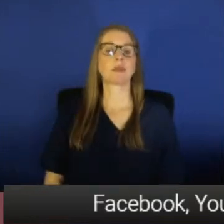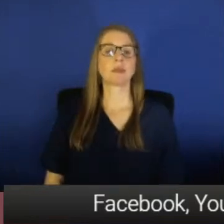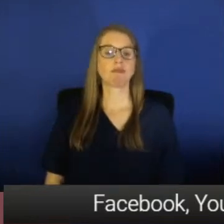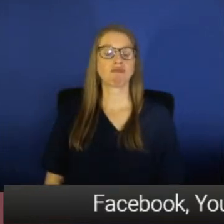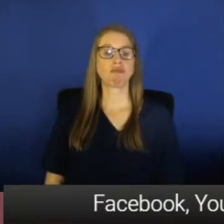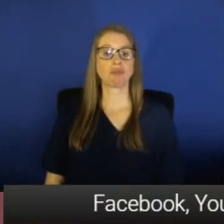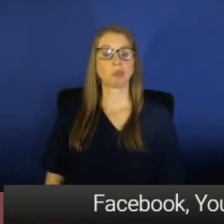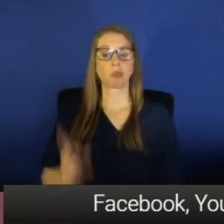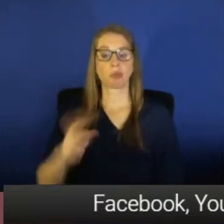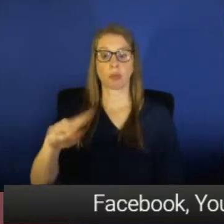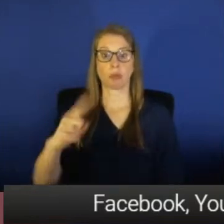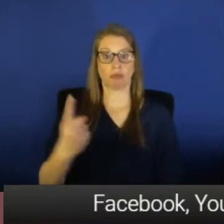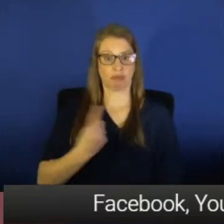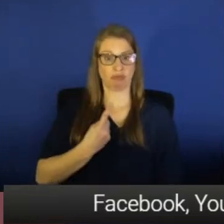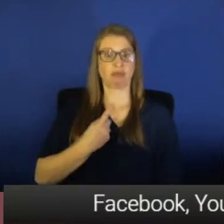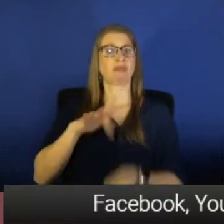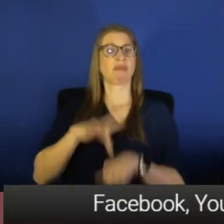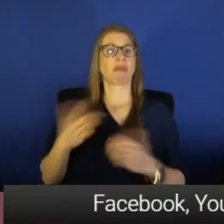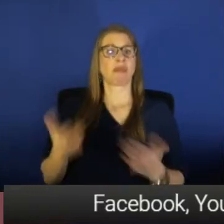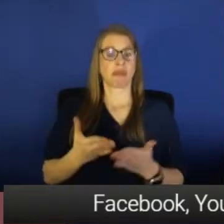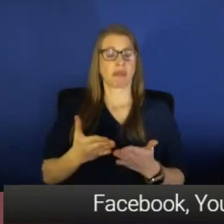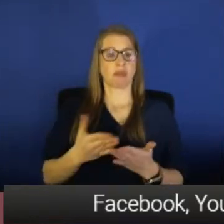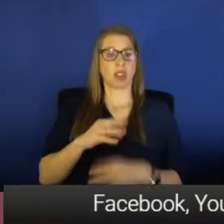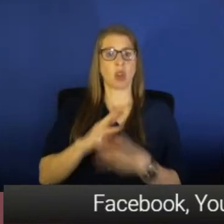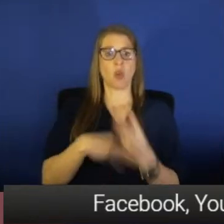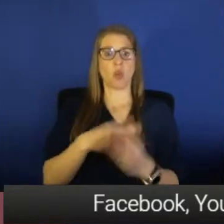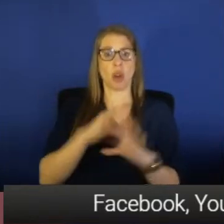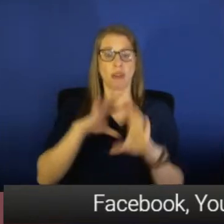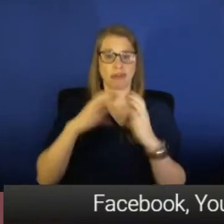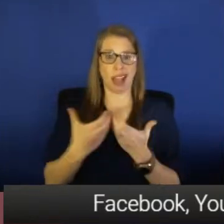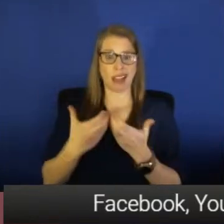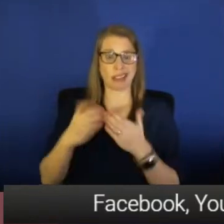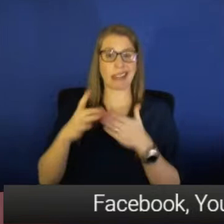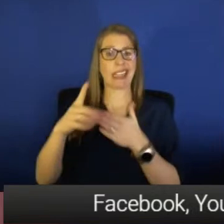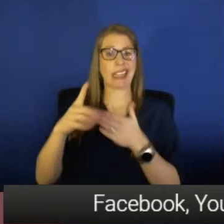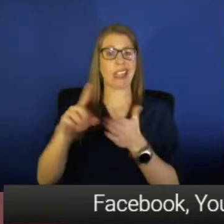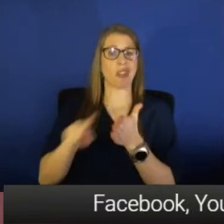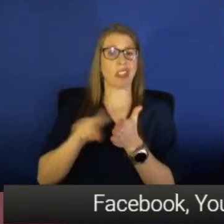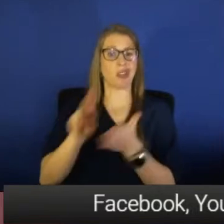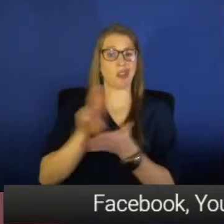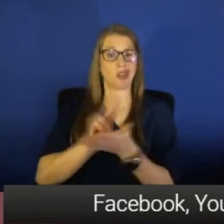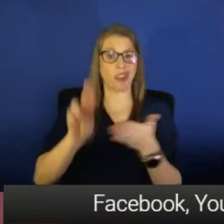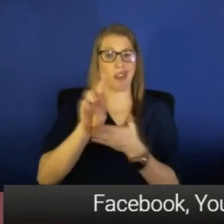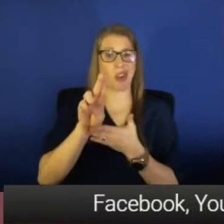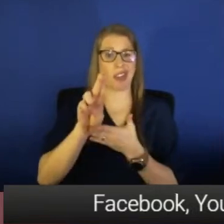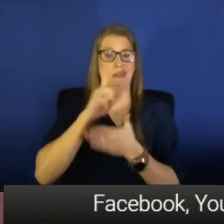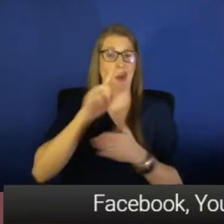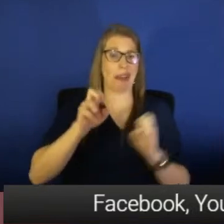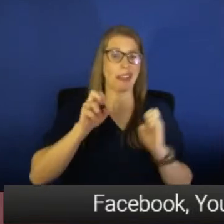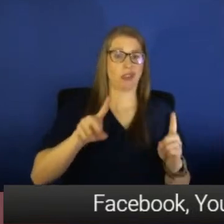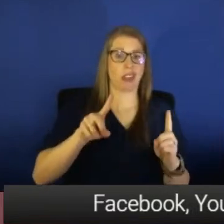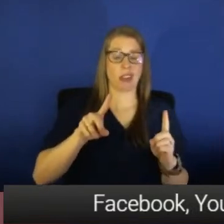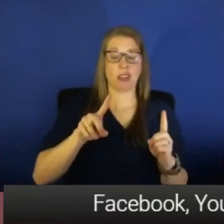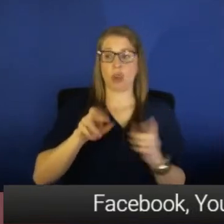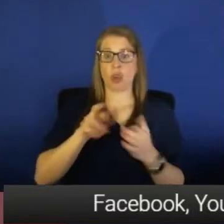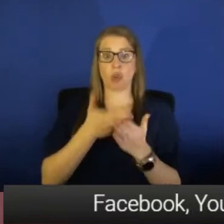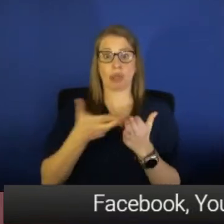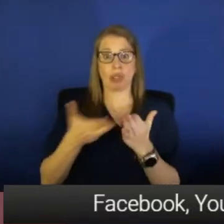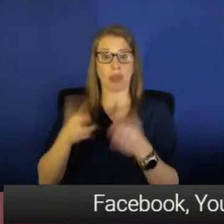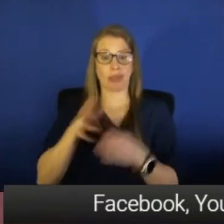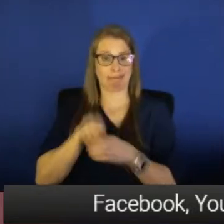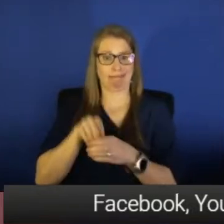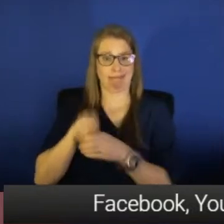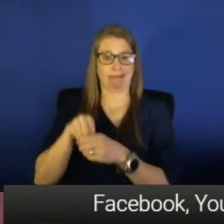a world-class education at a leading research university, and tremendous resources get put into making sure that